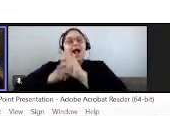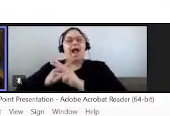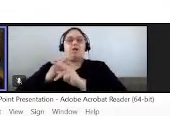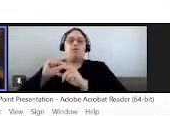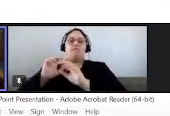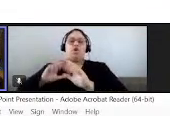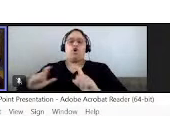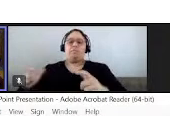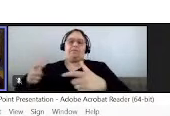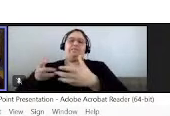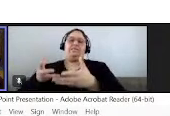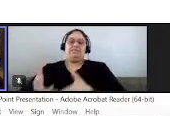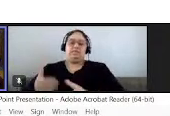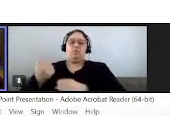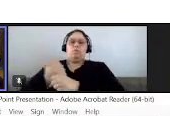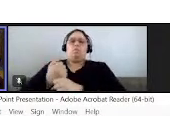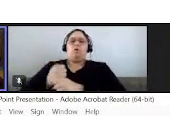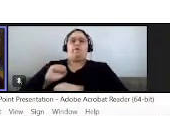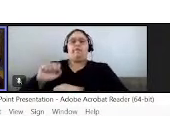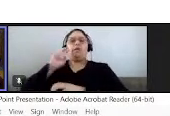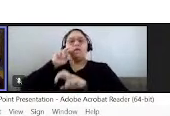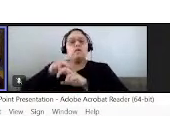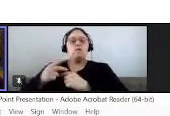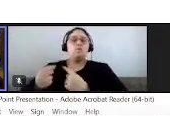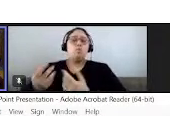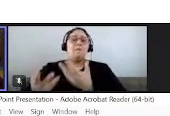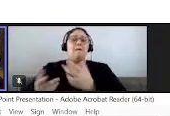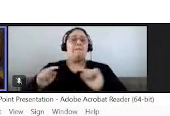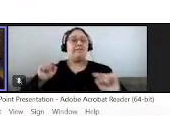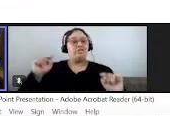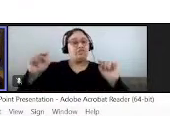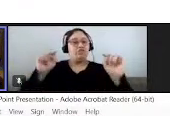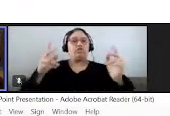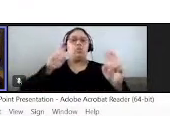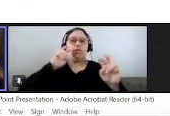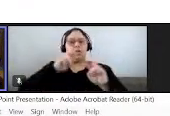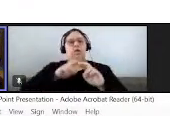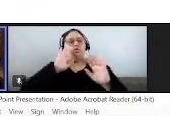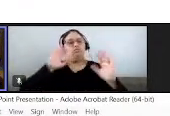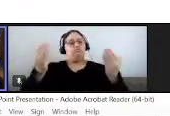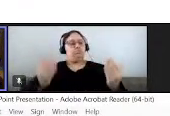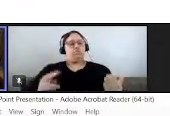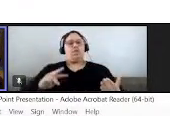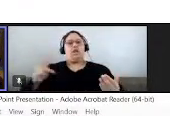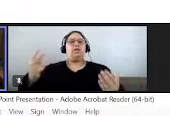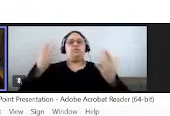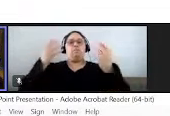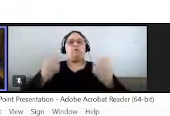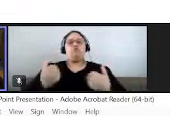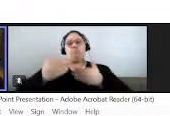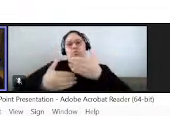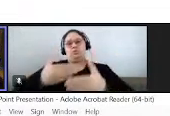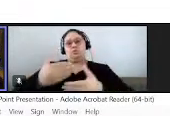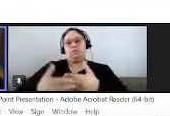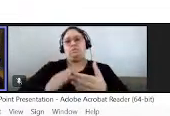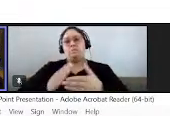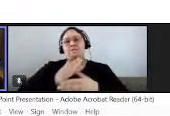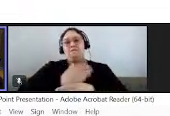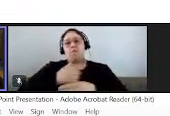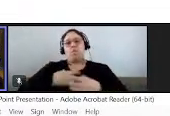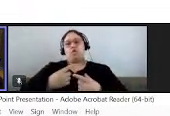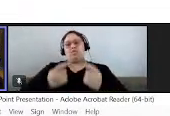committees in terms of the work that they need to do. And maybe that is what we should do in the next budgetary process before we get to